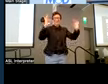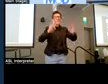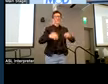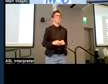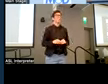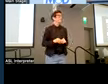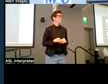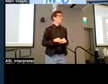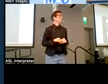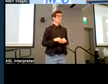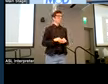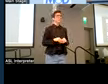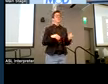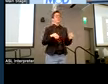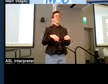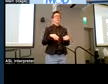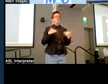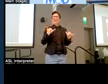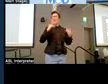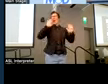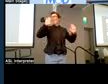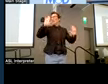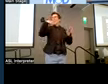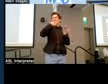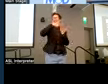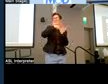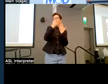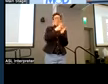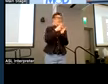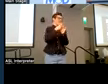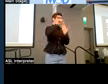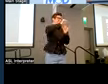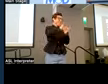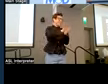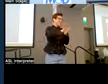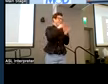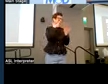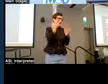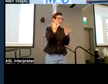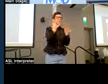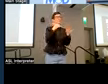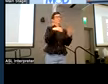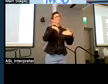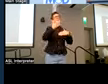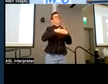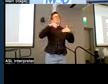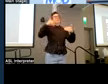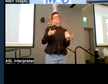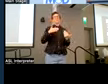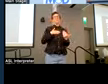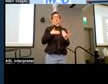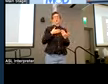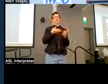we have some a great program lined up. And let me introduce my general